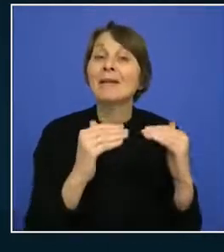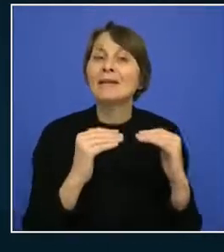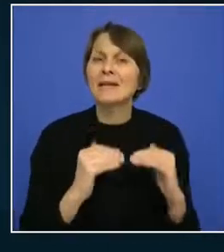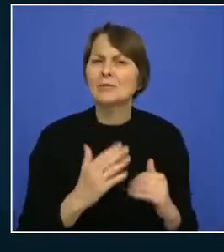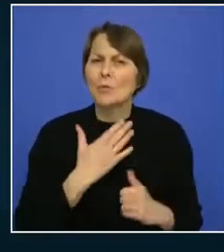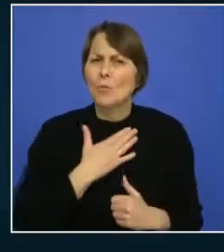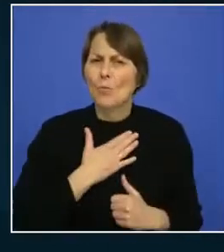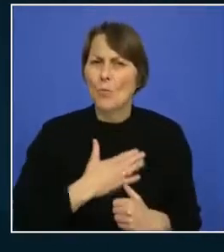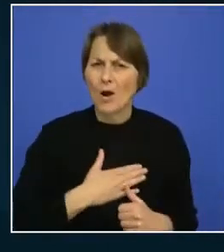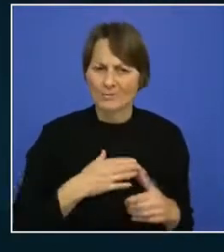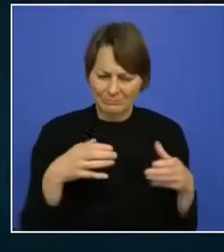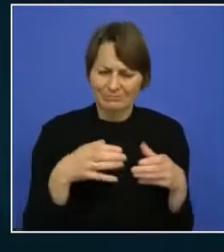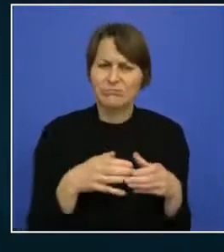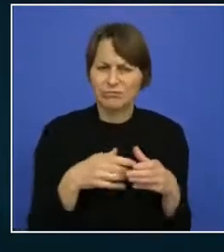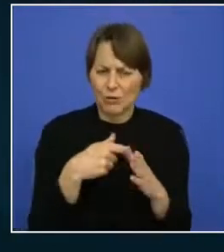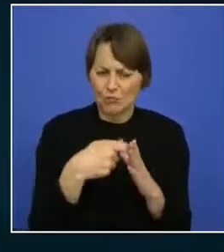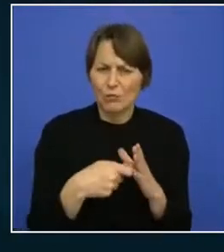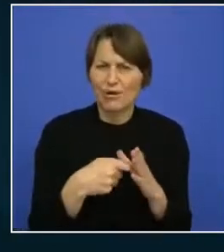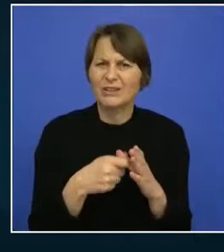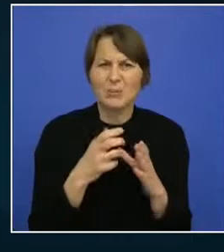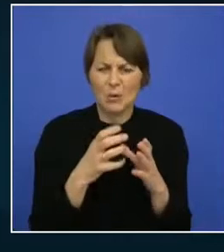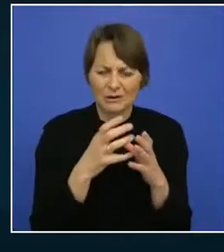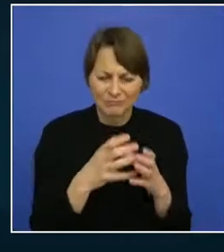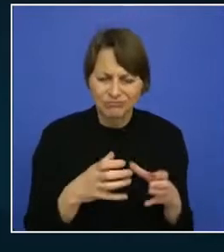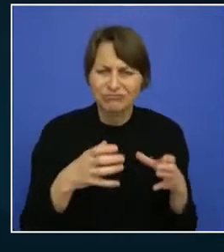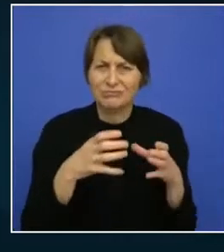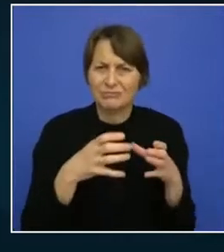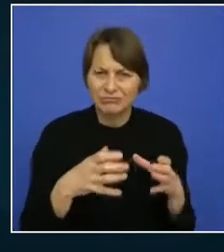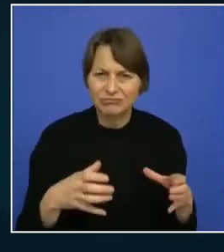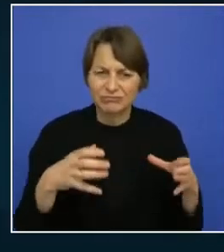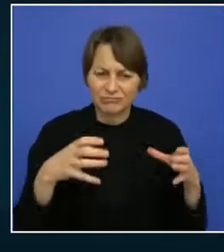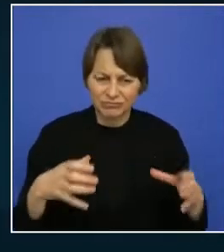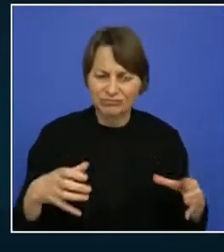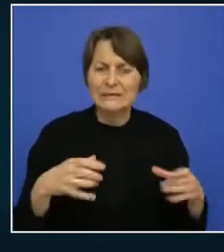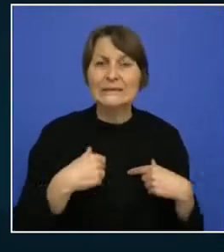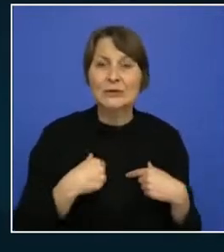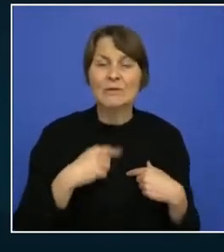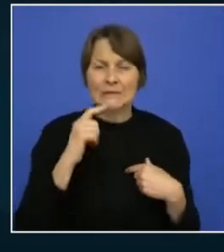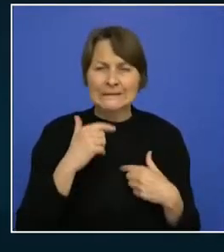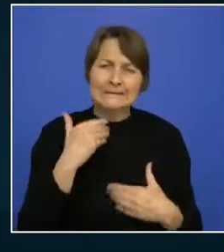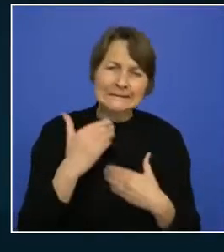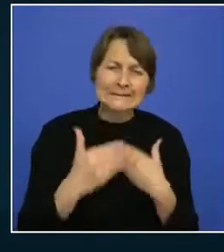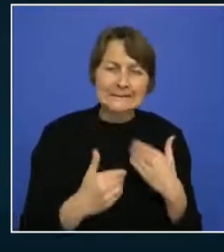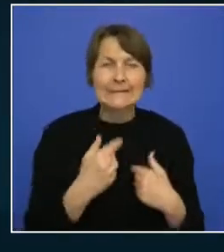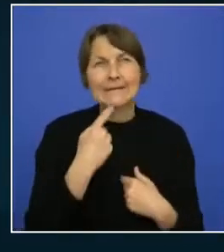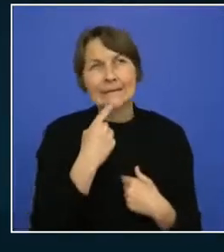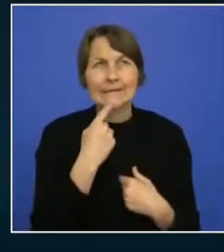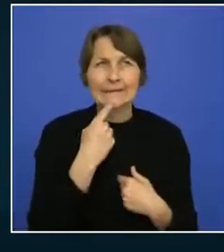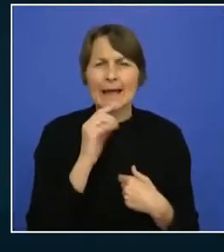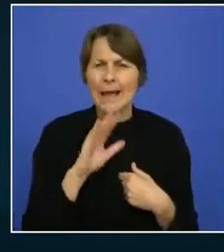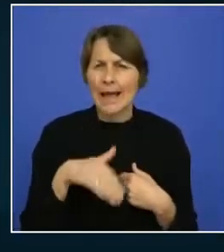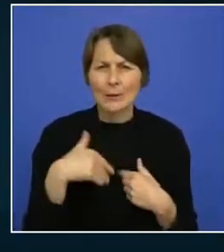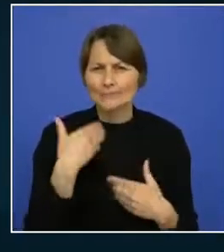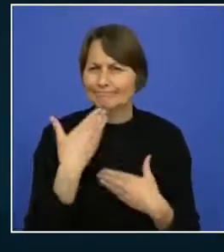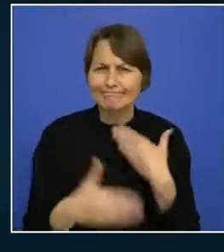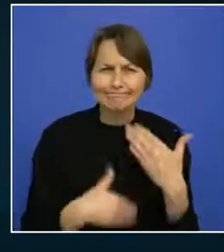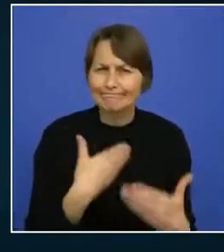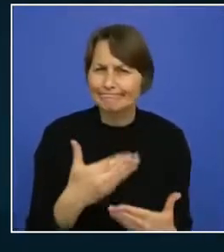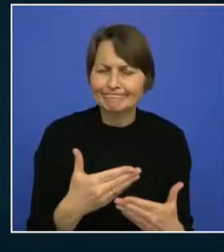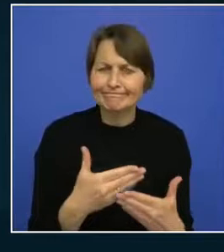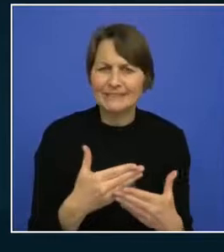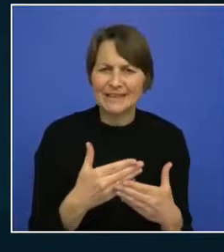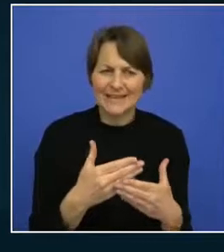I mentioned, as the projects were coming in, we had to start thinking about, okay, well, how else are we going to, growth